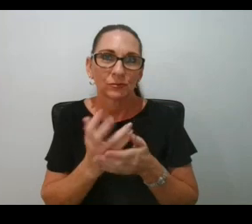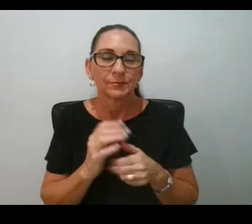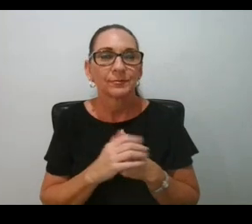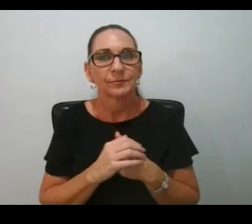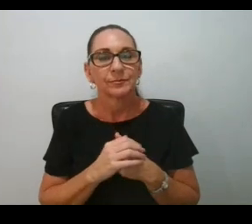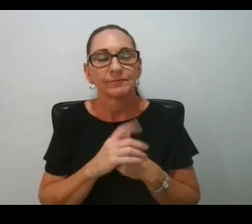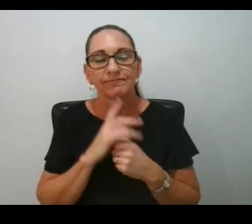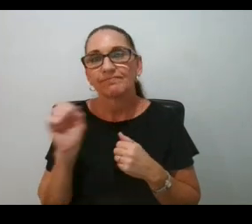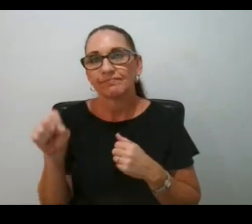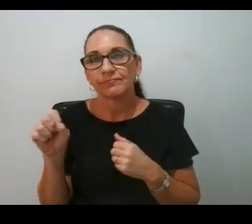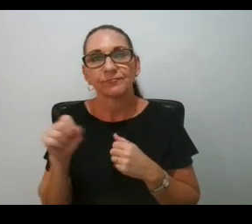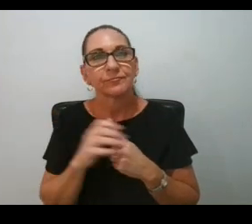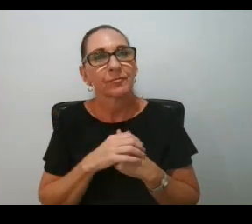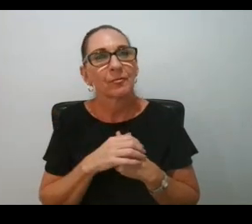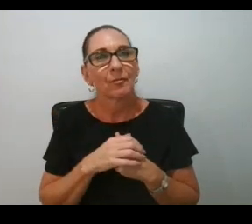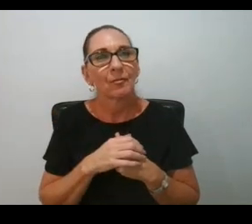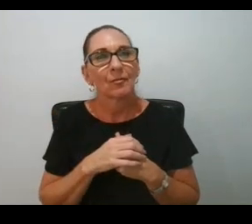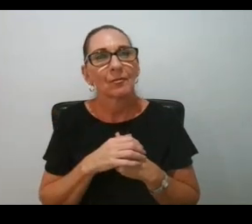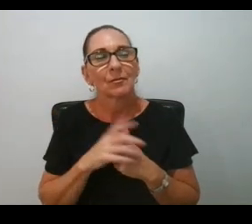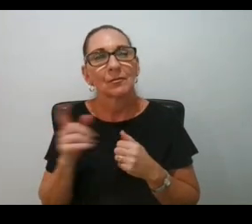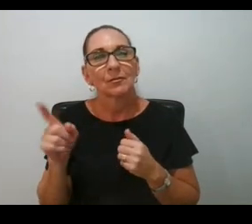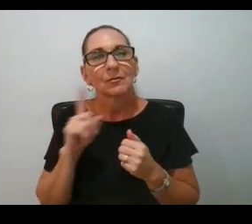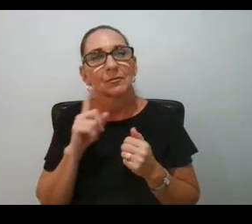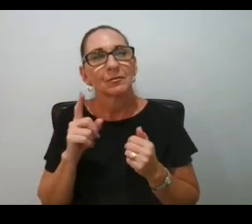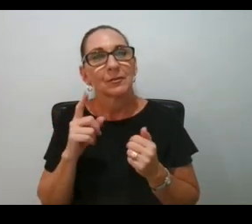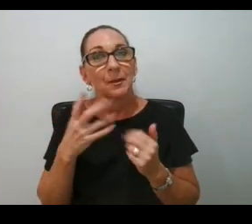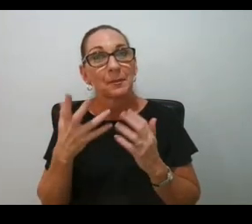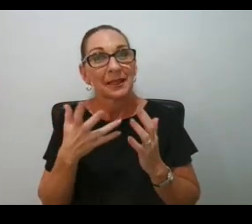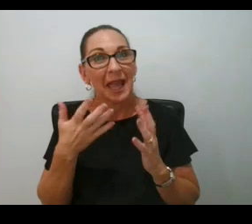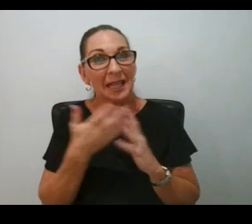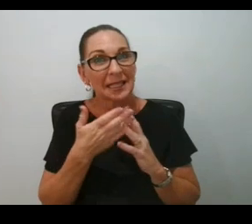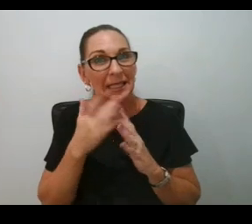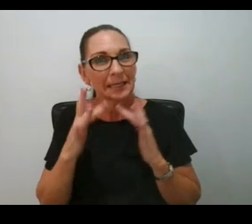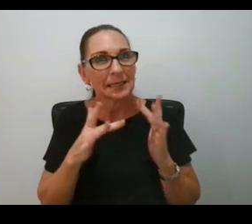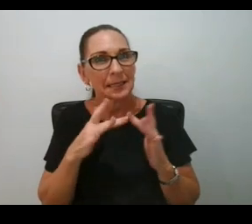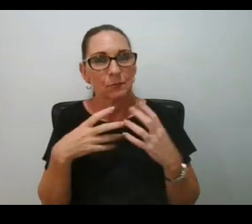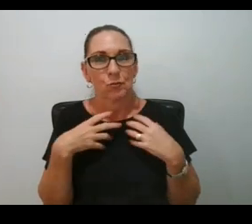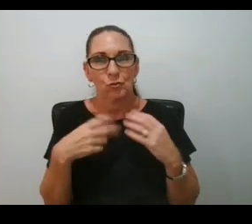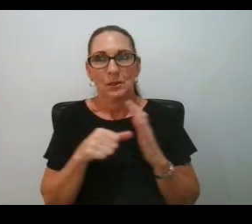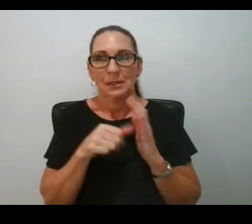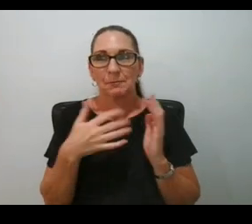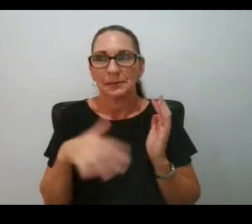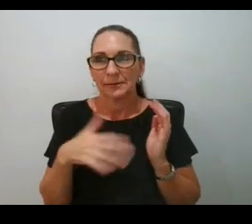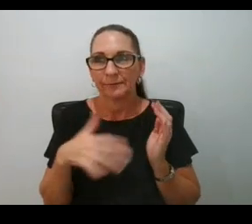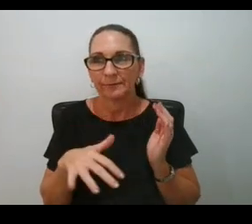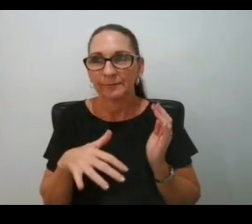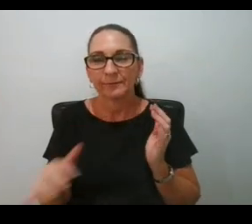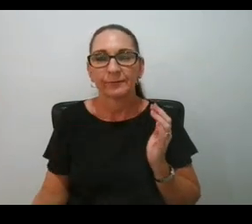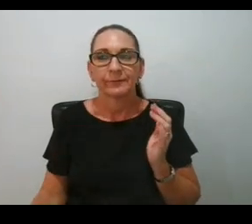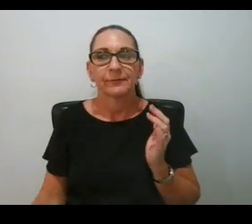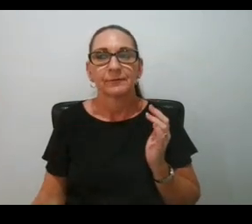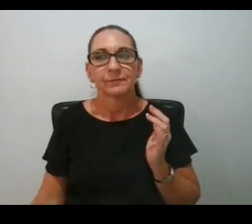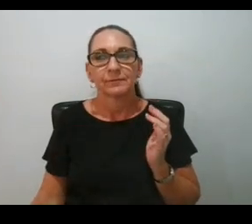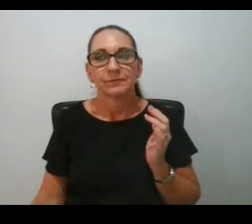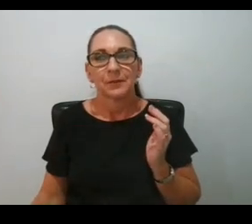And accessing internet is often more expensive. Yeah. You are completely reliant on a phone.